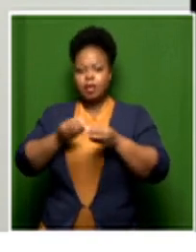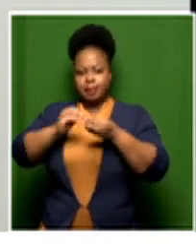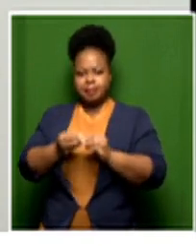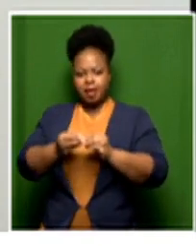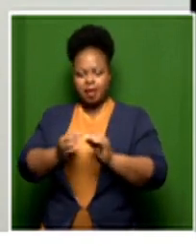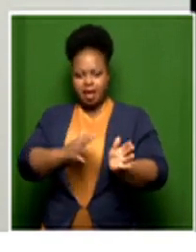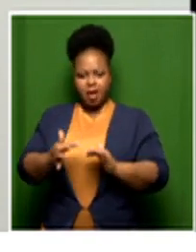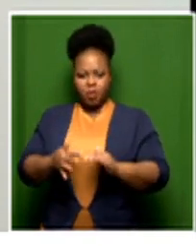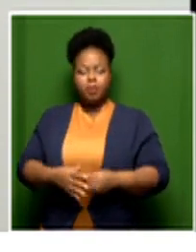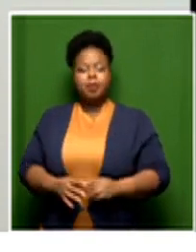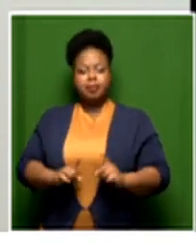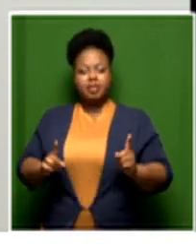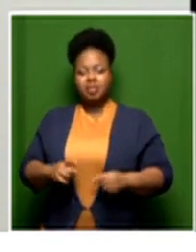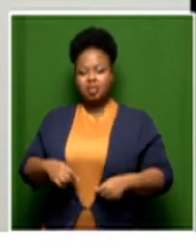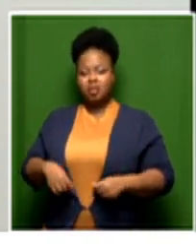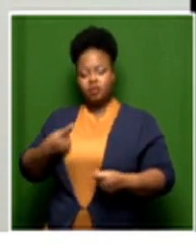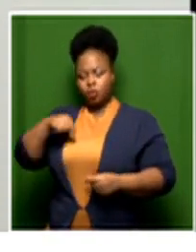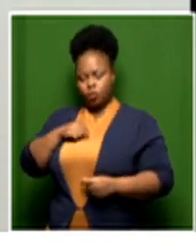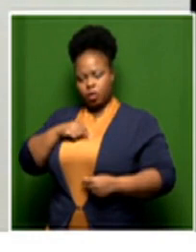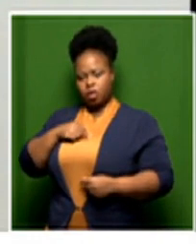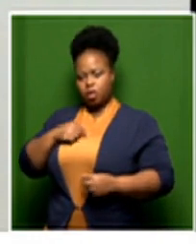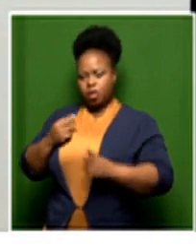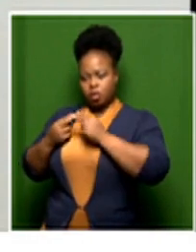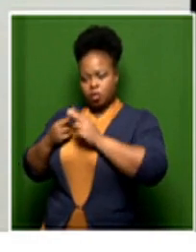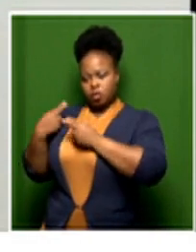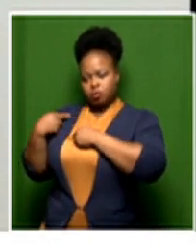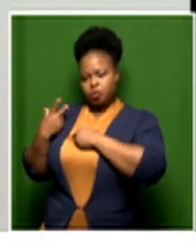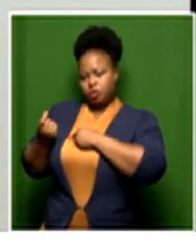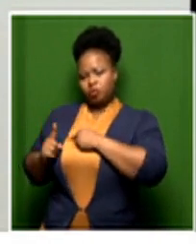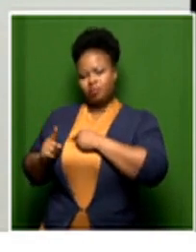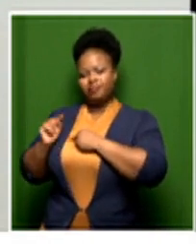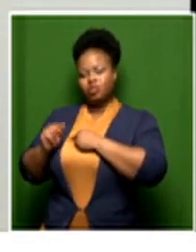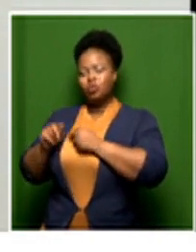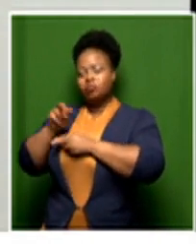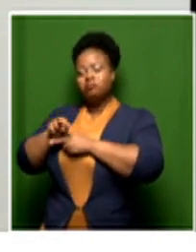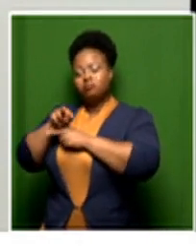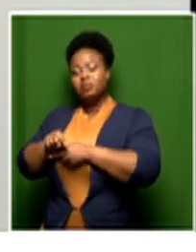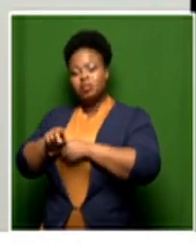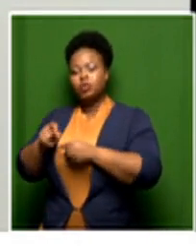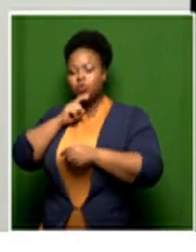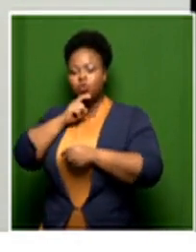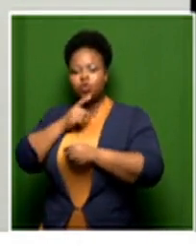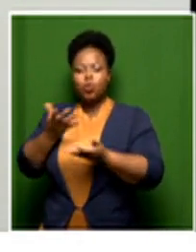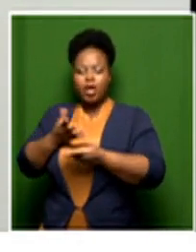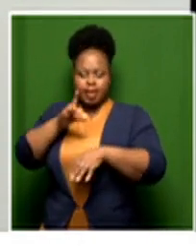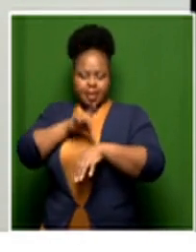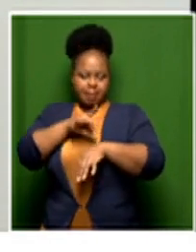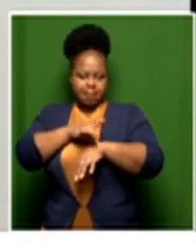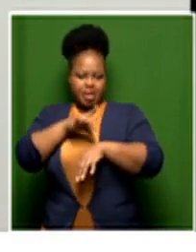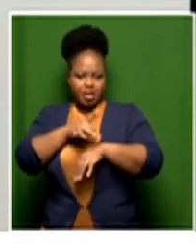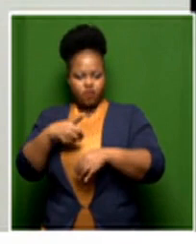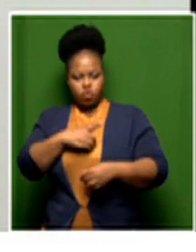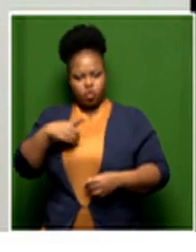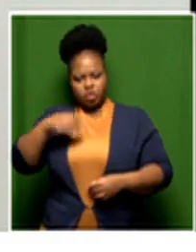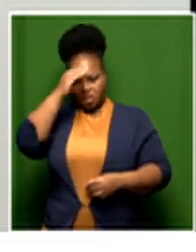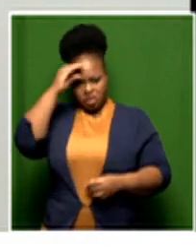make these masks. But for SAHPRA's remit, we look particularly at the masks that are to be used in the medical environment. And